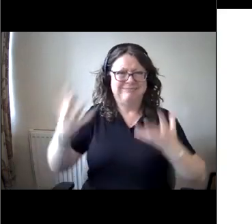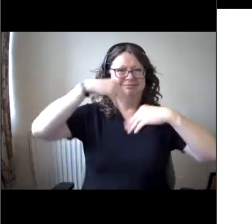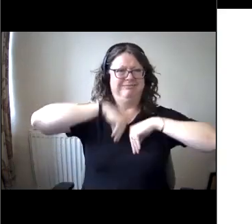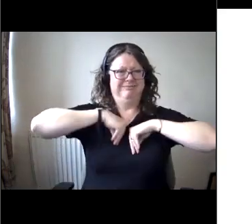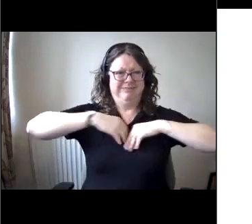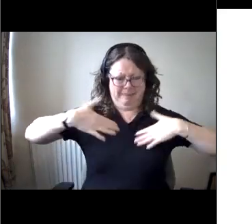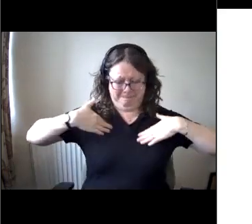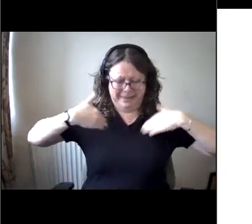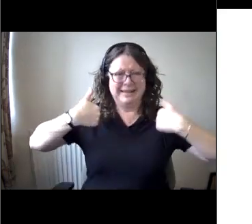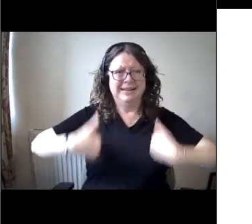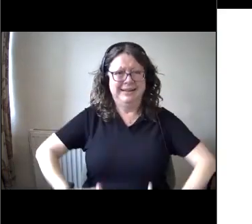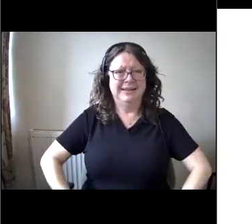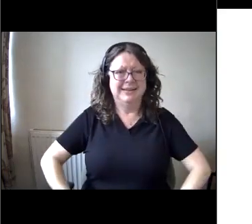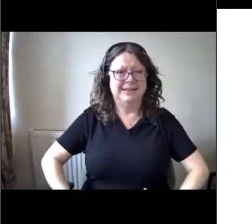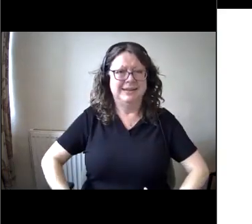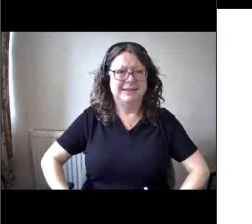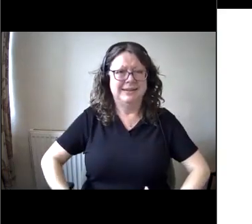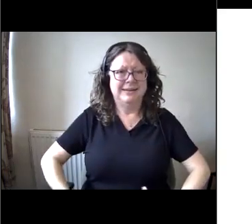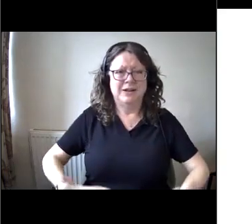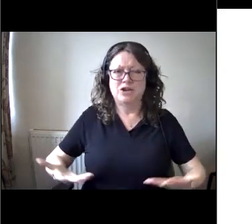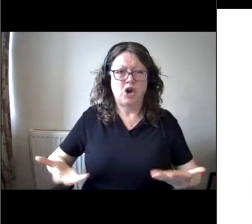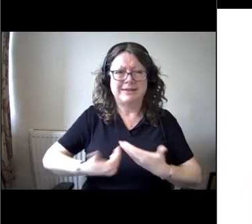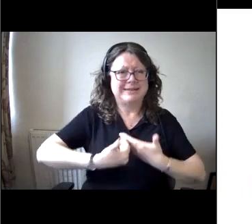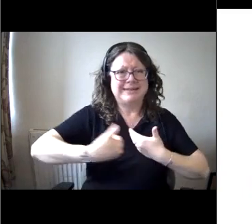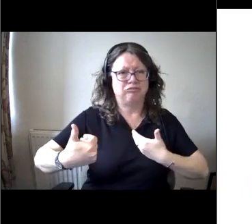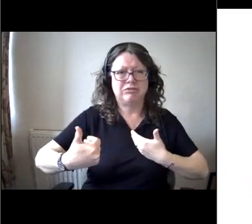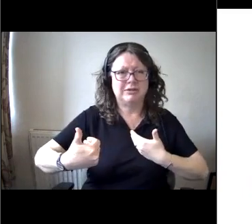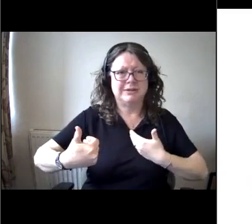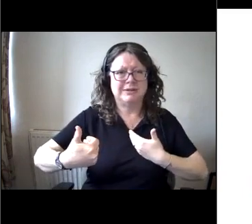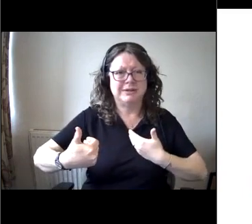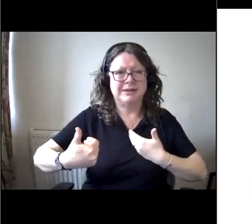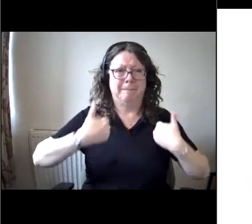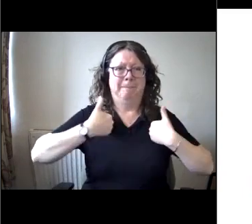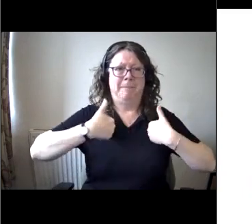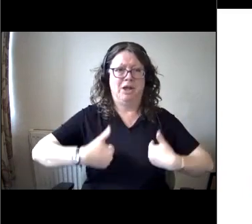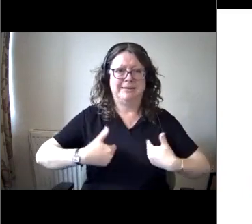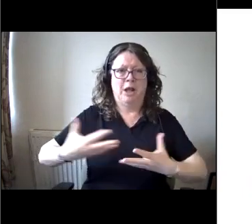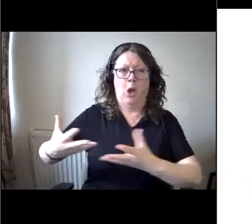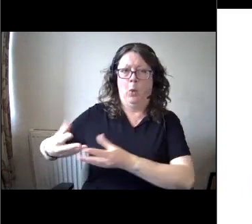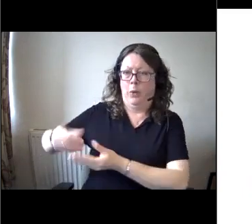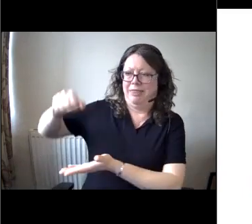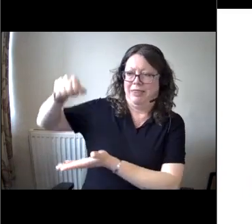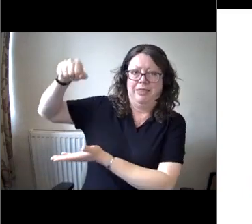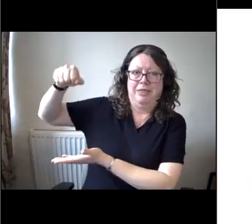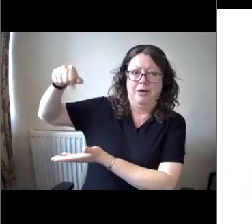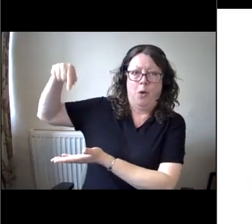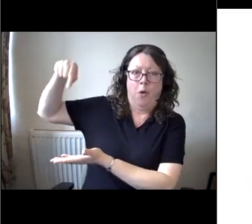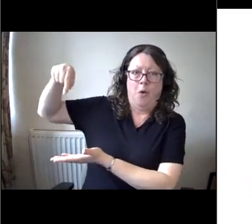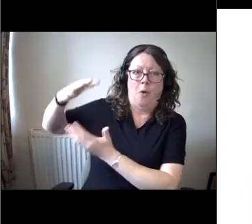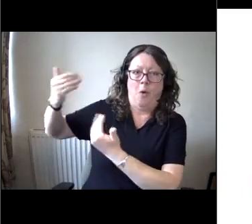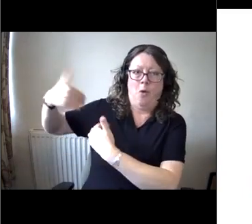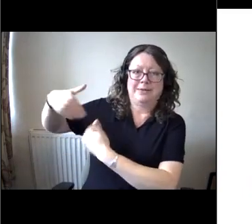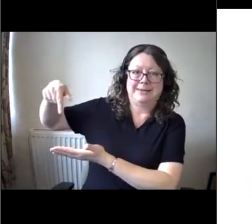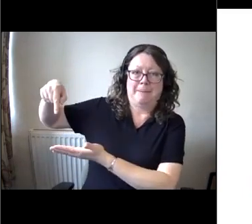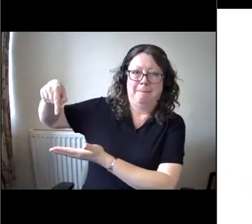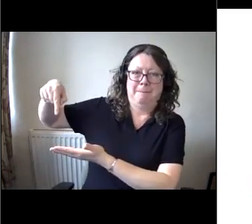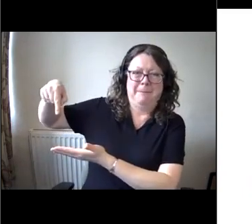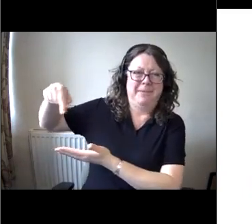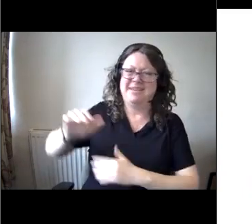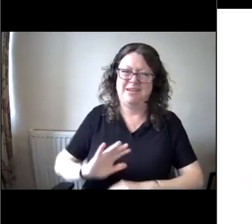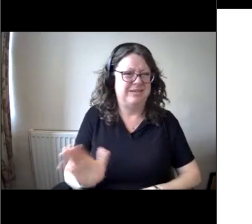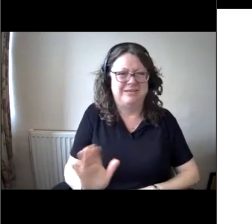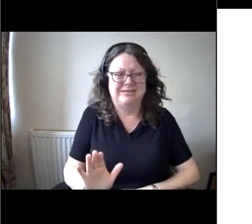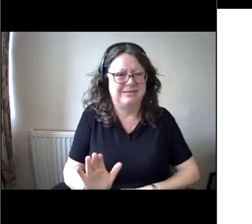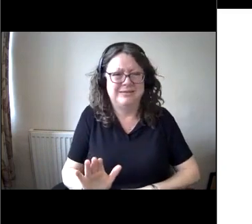themselves. It is their identity. It's not something that they can put away. Saying that, there are